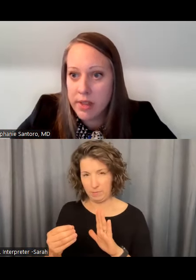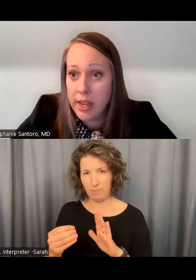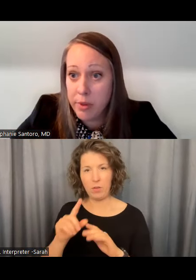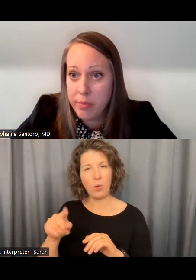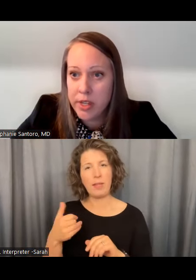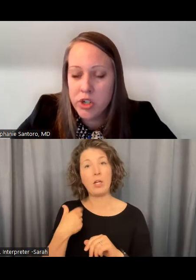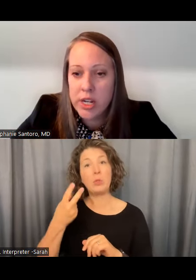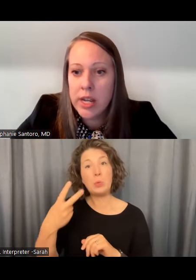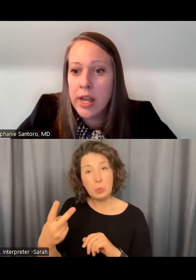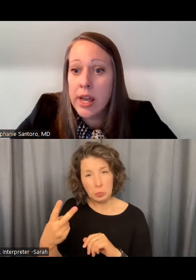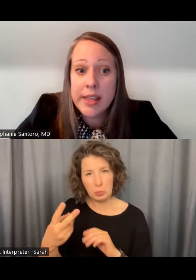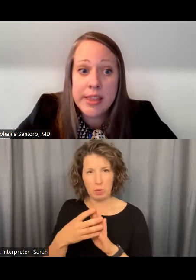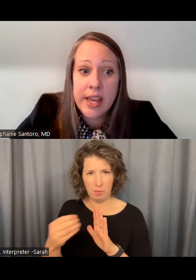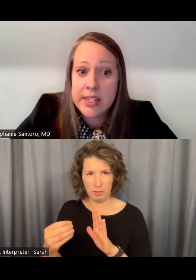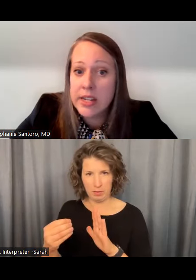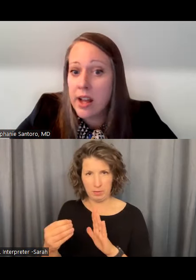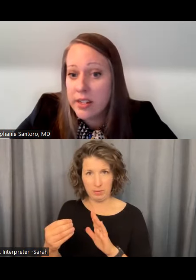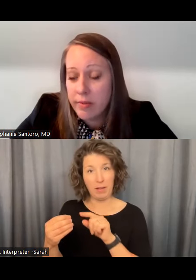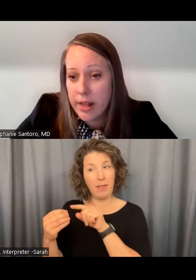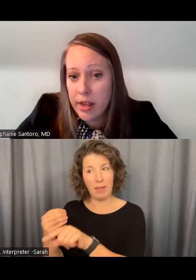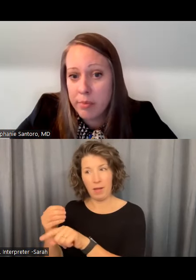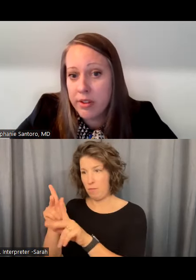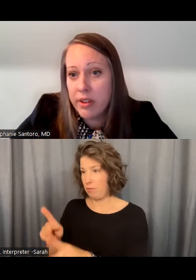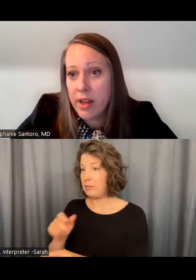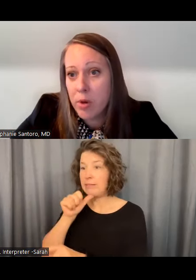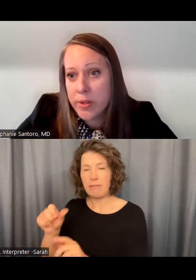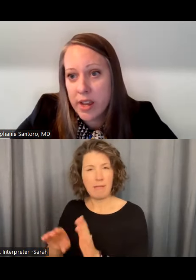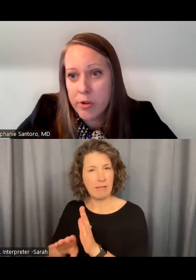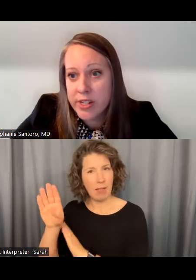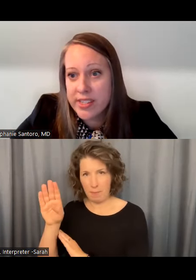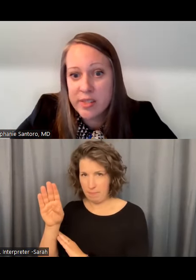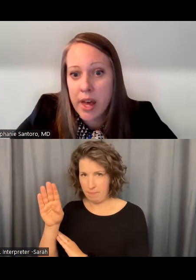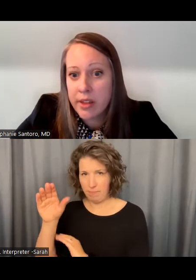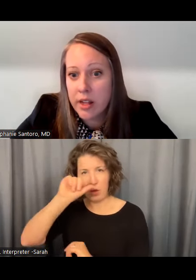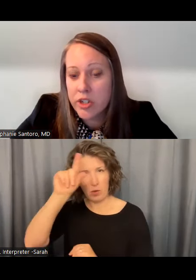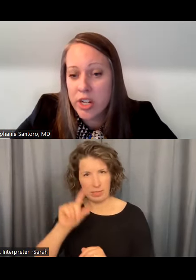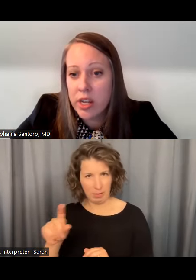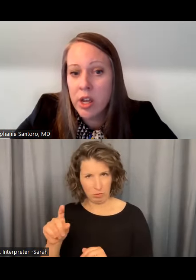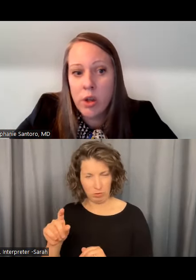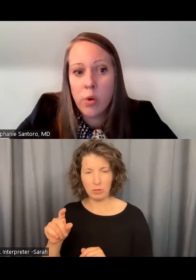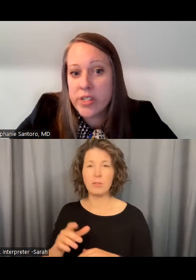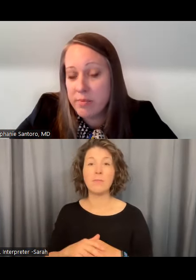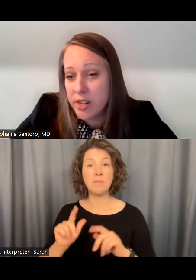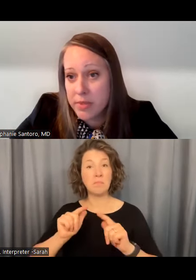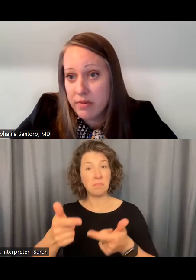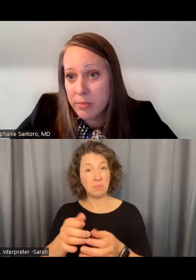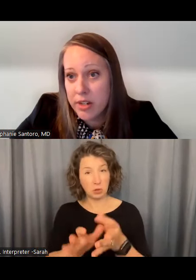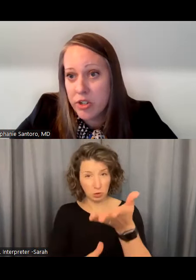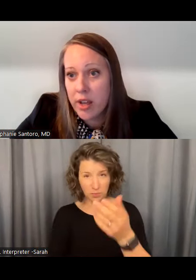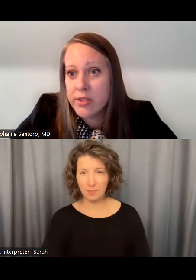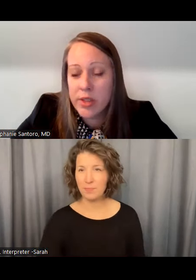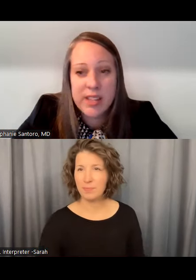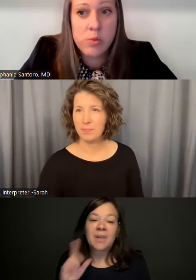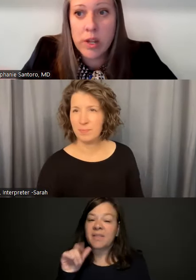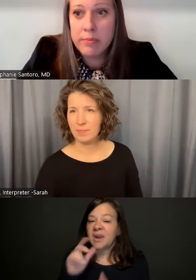copies of the APP gene, and they did not develop Alzheimer's disease pathology or symptoms of